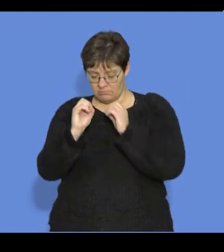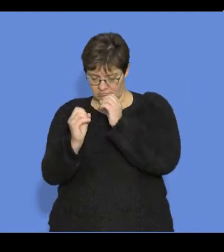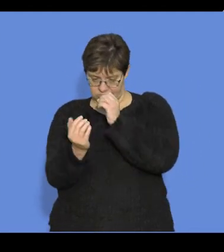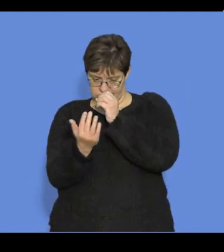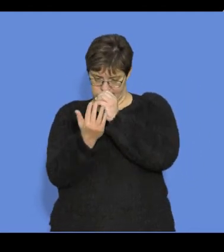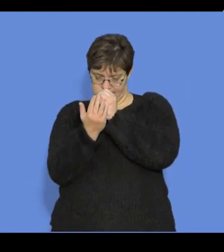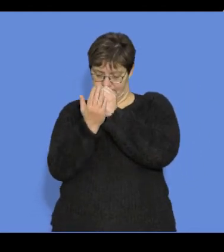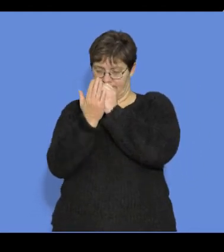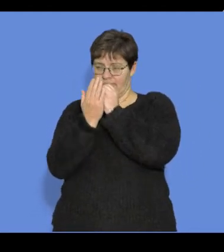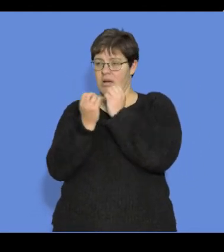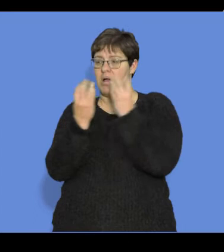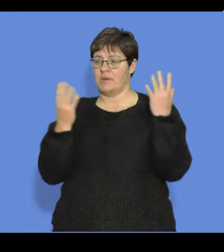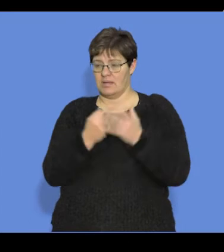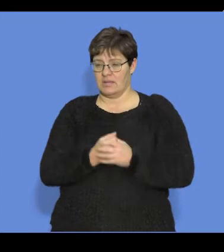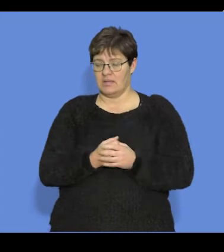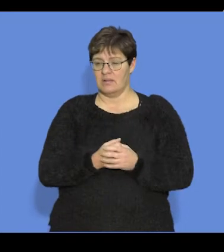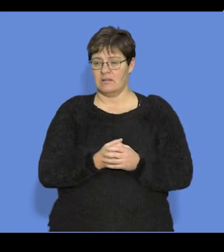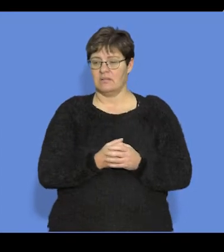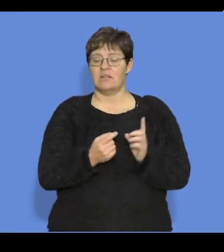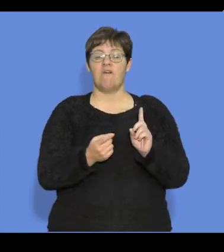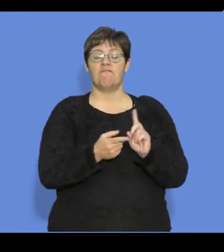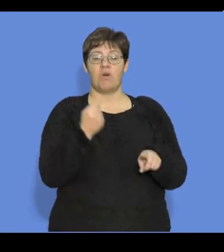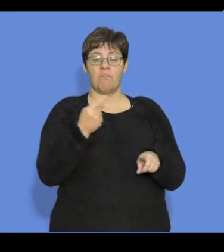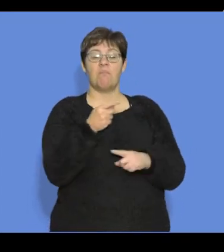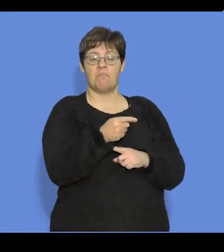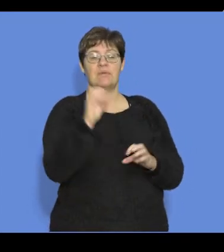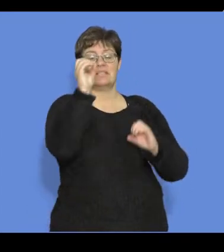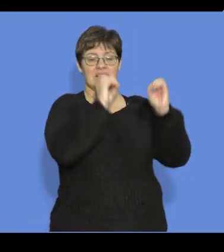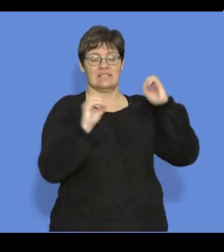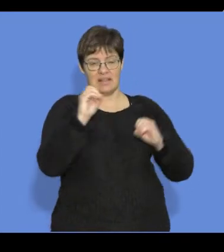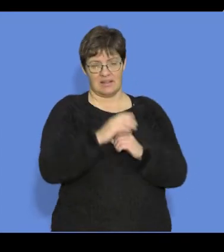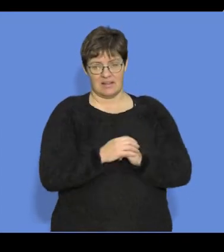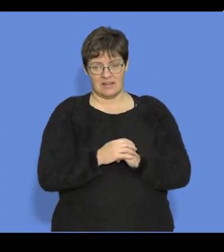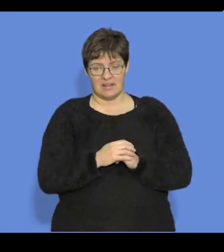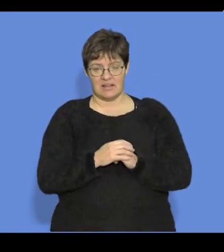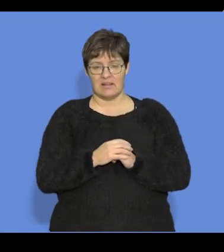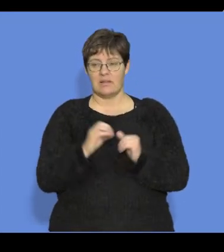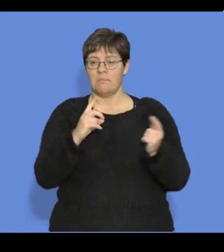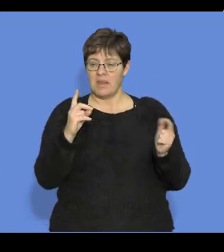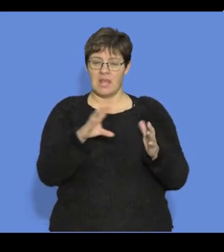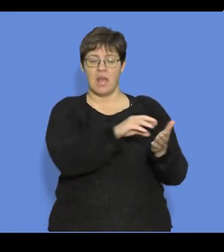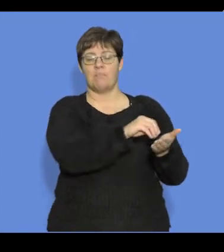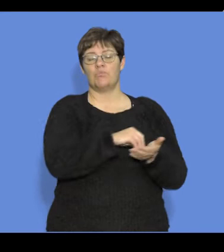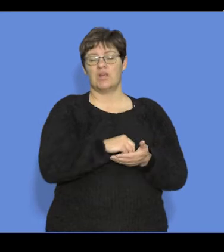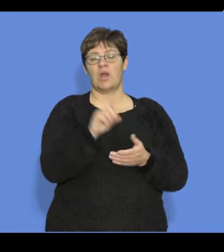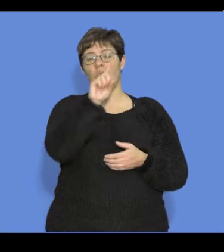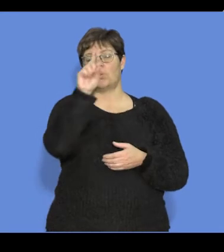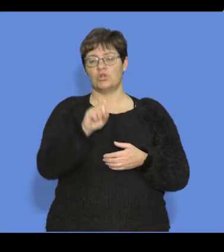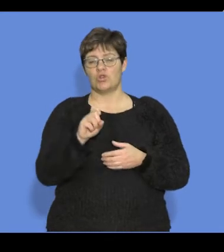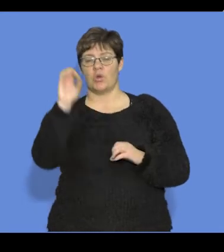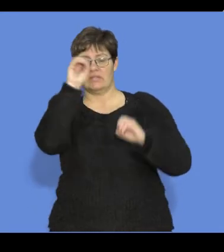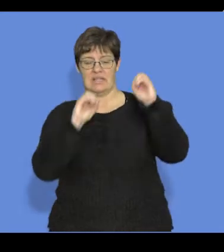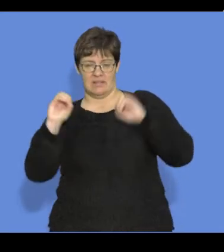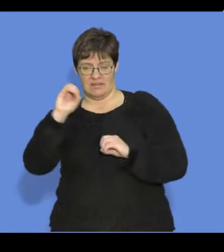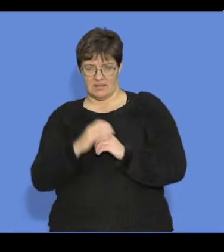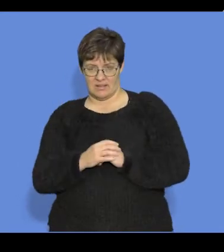magnification. And this is actually a question from your section on cells, but very often they bring in some questions on